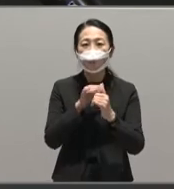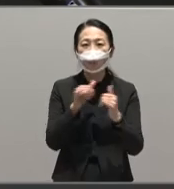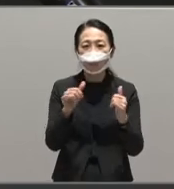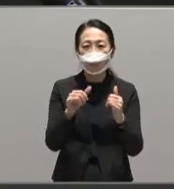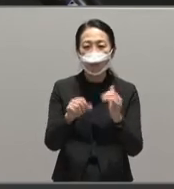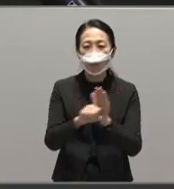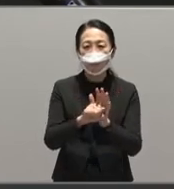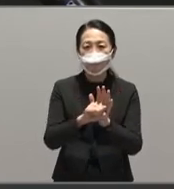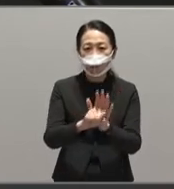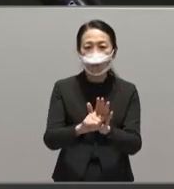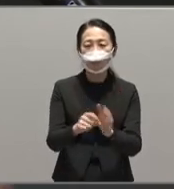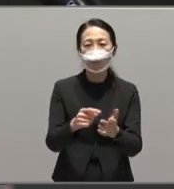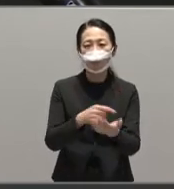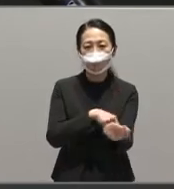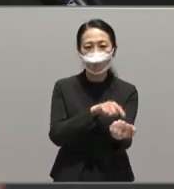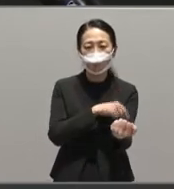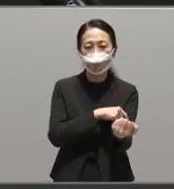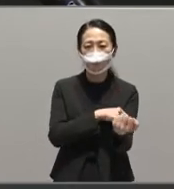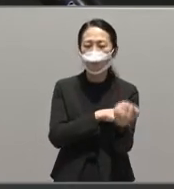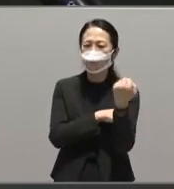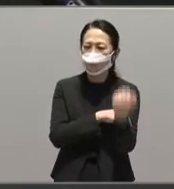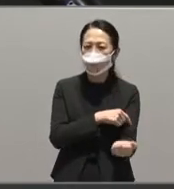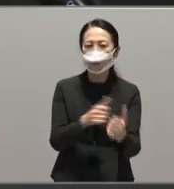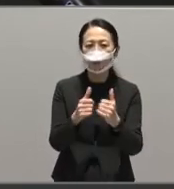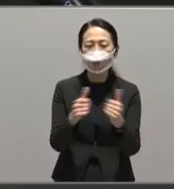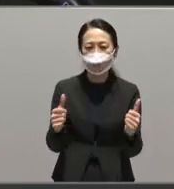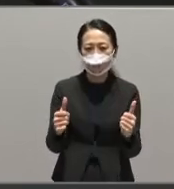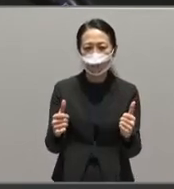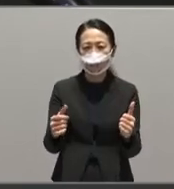of COVID-19, elderly people